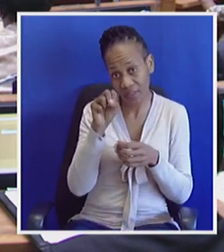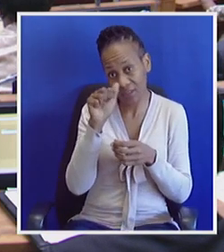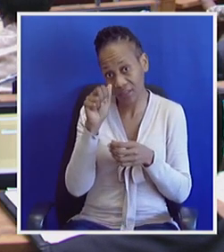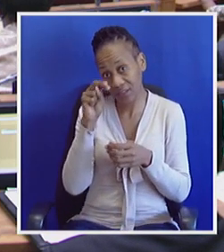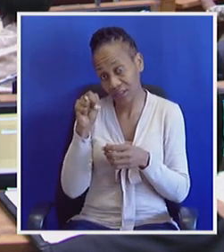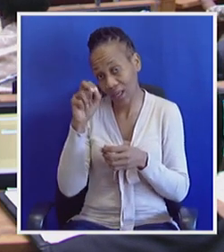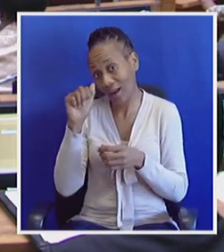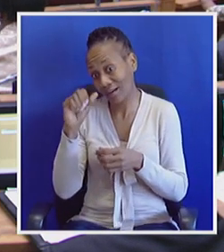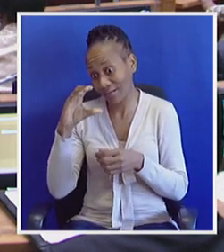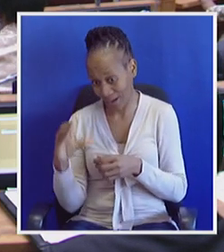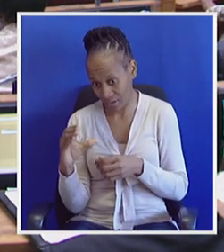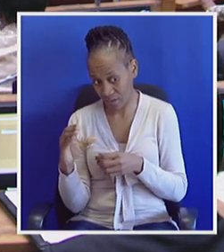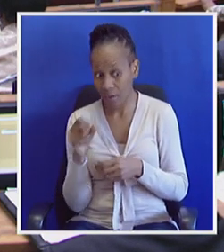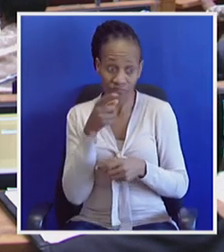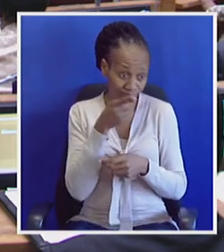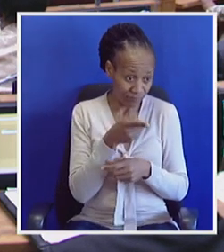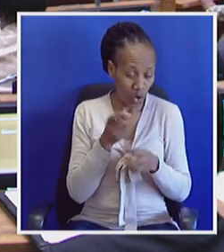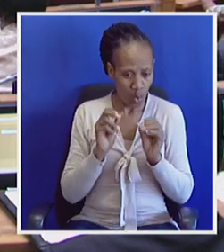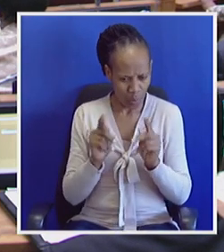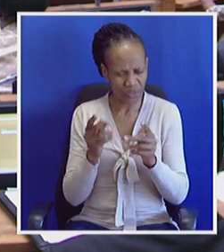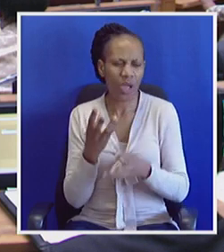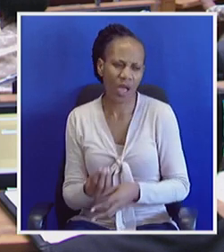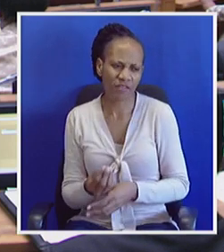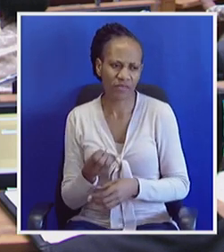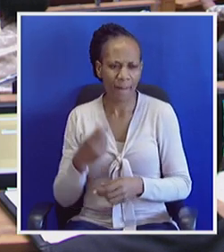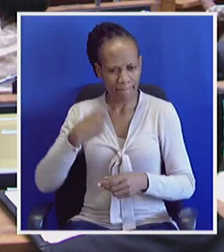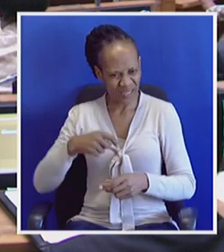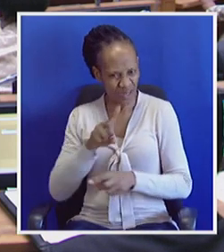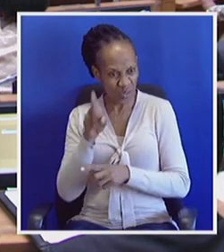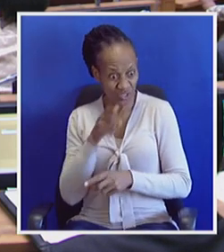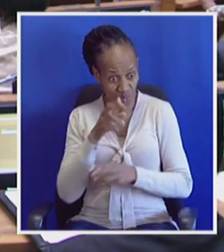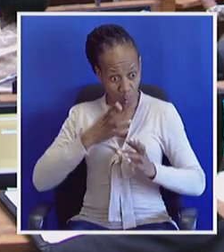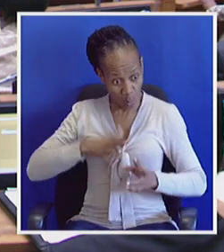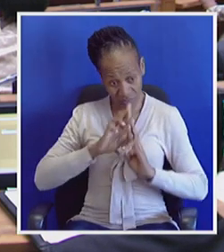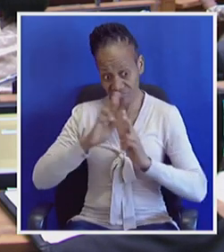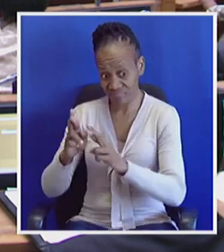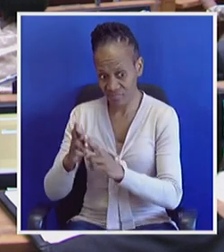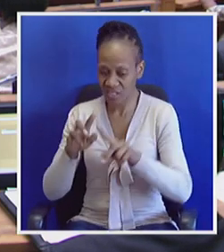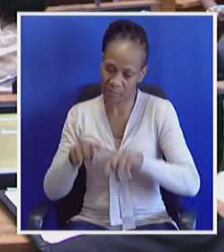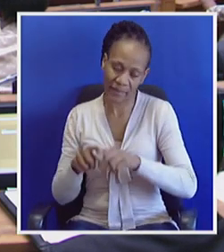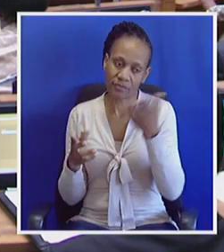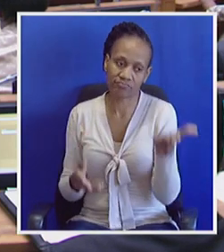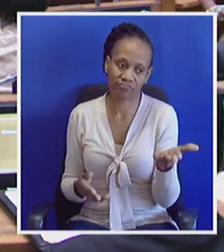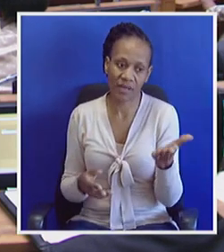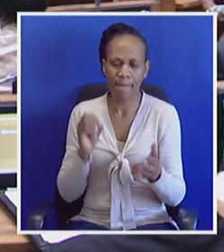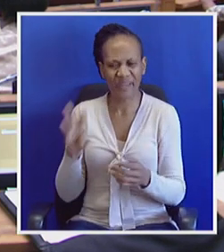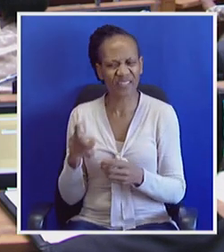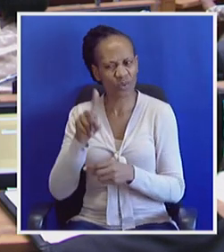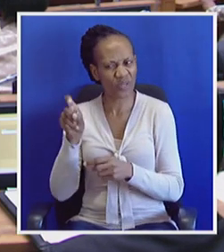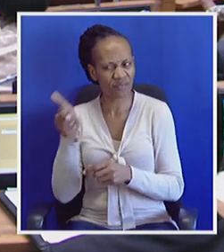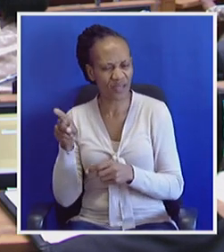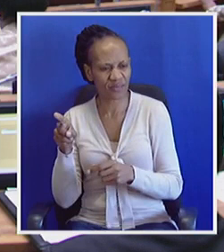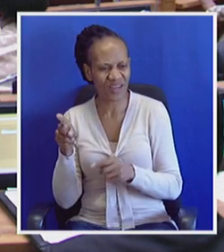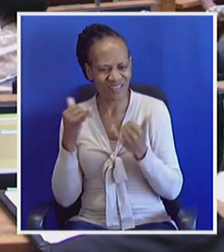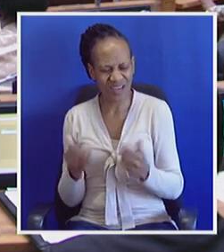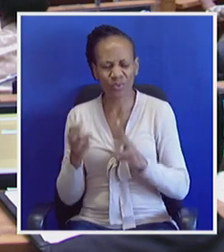are within your rights if you wish to take this personal question, but that supplement is not a supplement that